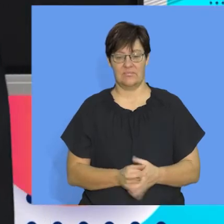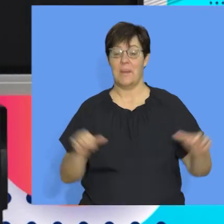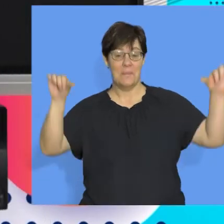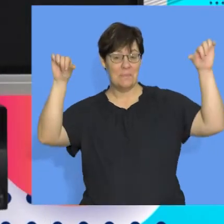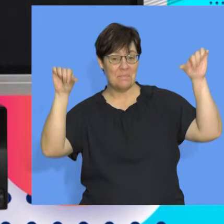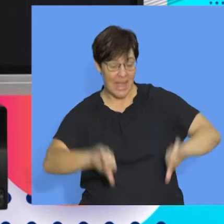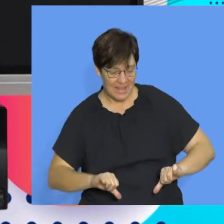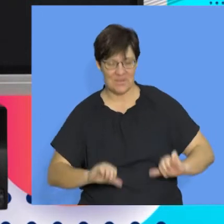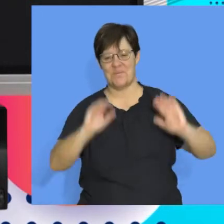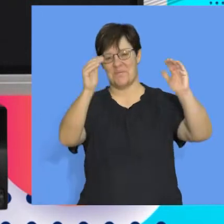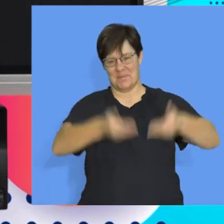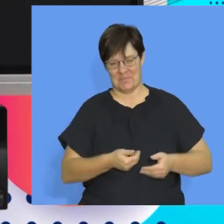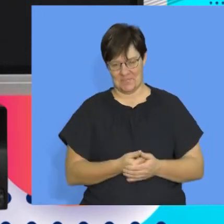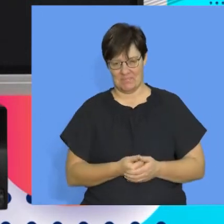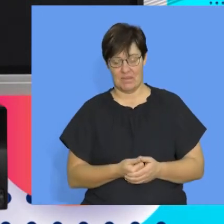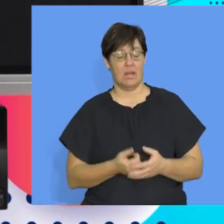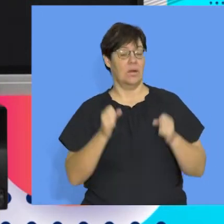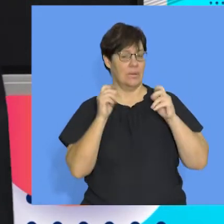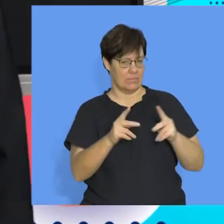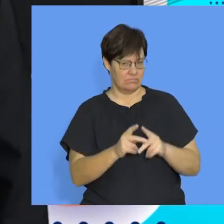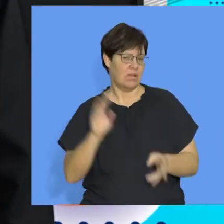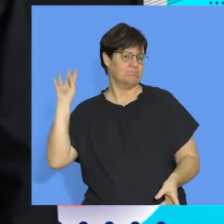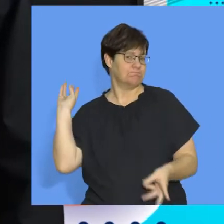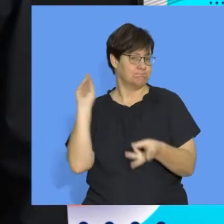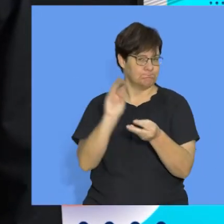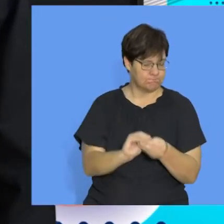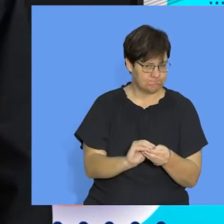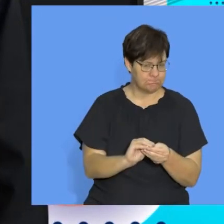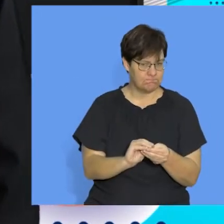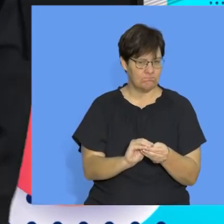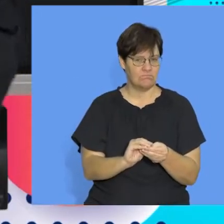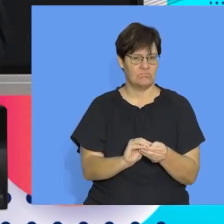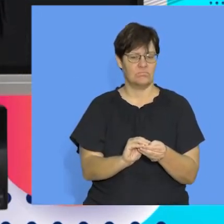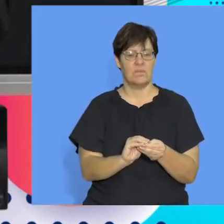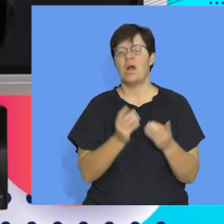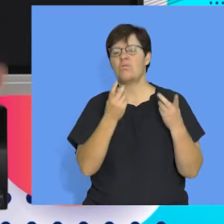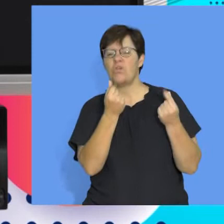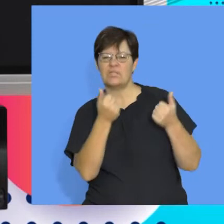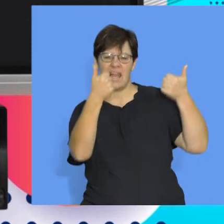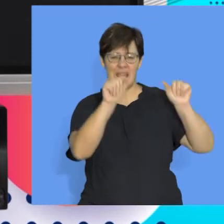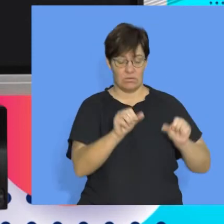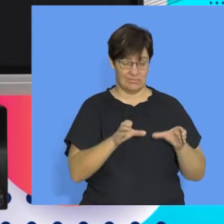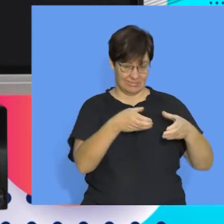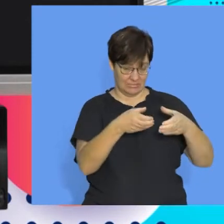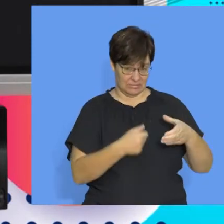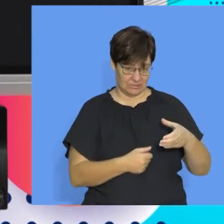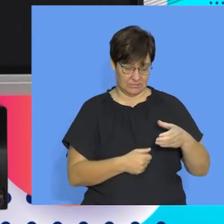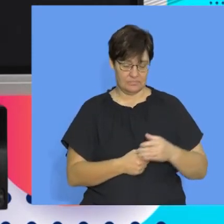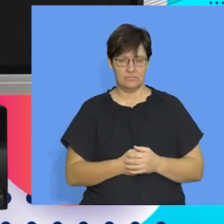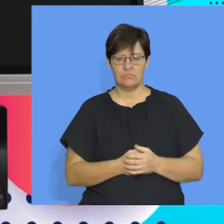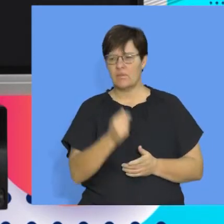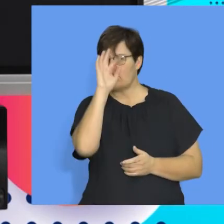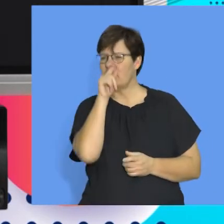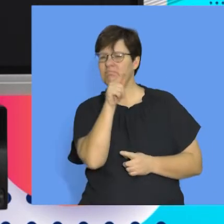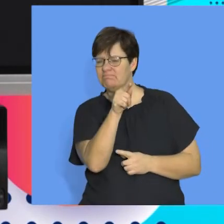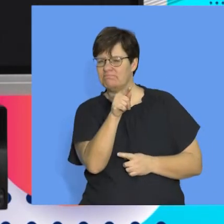Welcome back, accounting boffins. Right, a quick recap of our cost accounting section. Remember, when